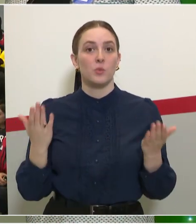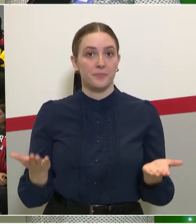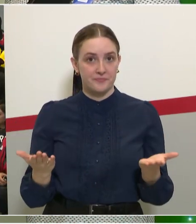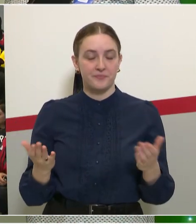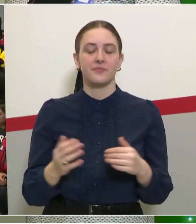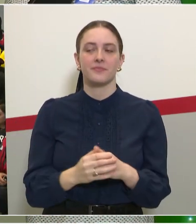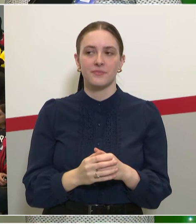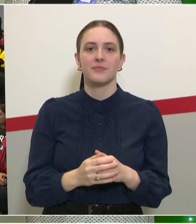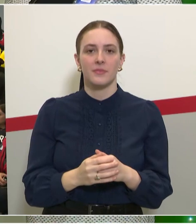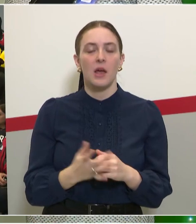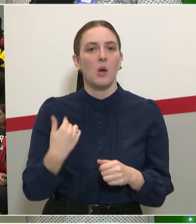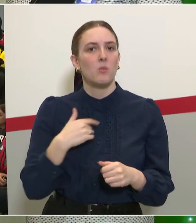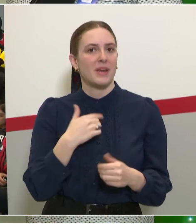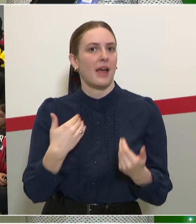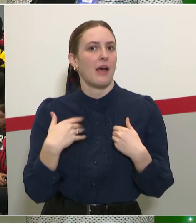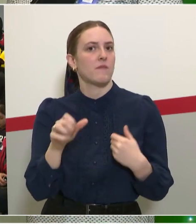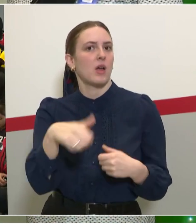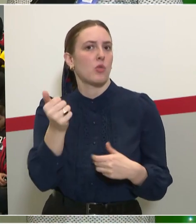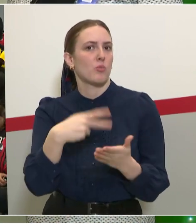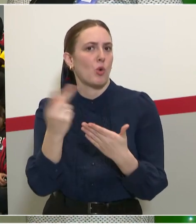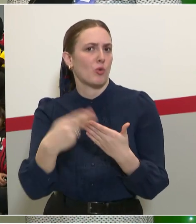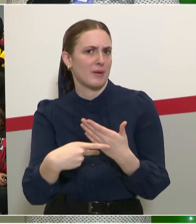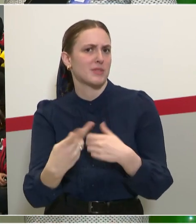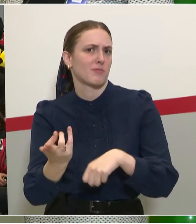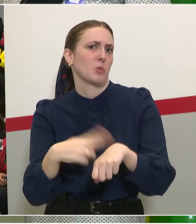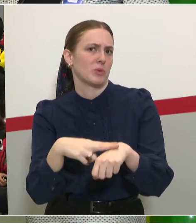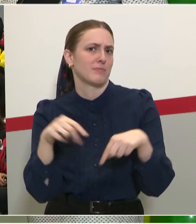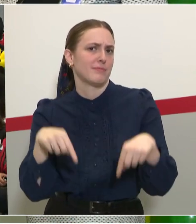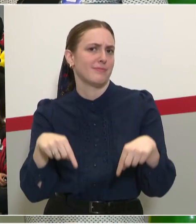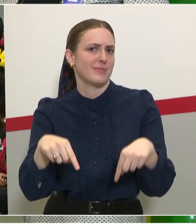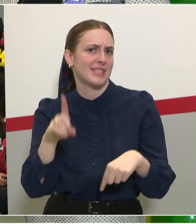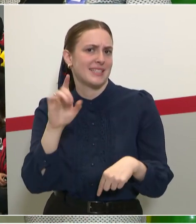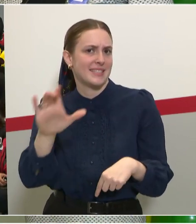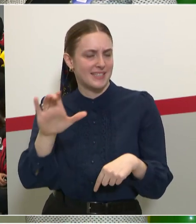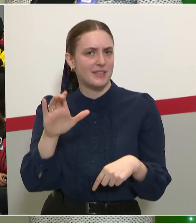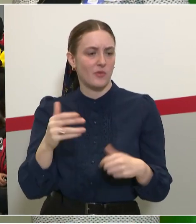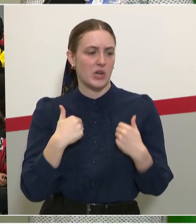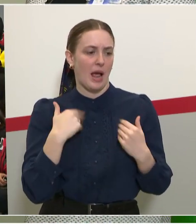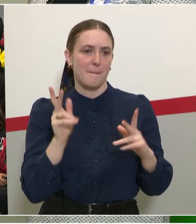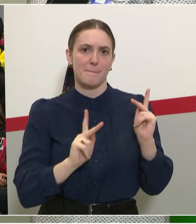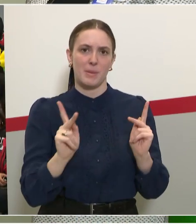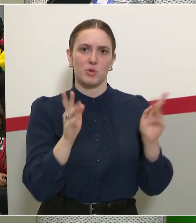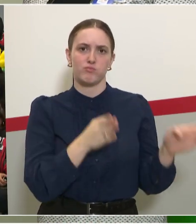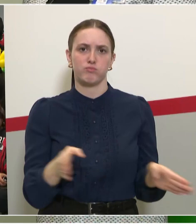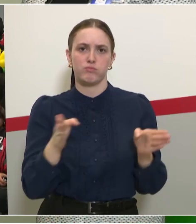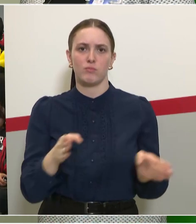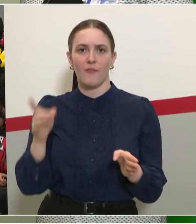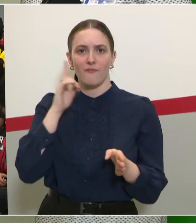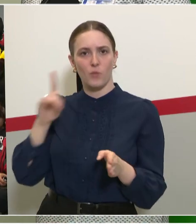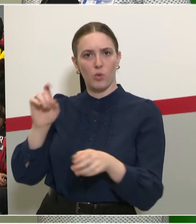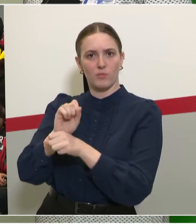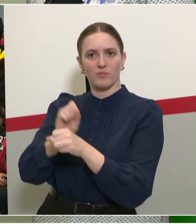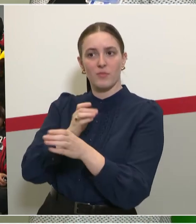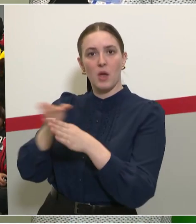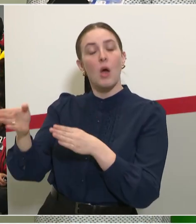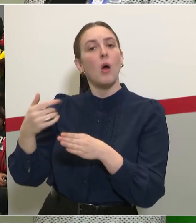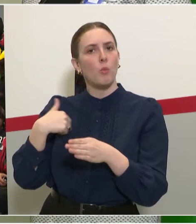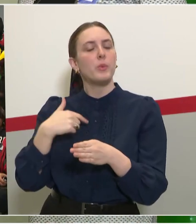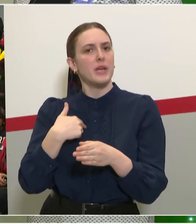So we have other programs, of course, in the city that are preparing our young people, and we talk about health programs a